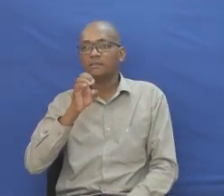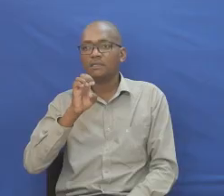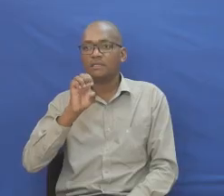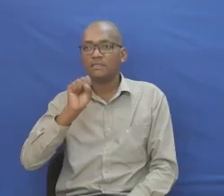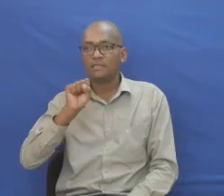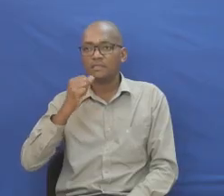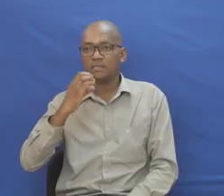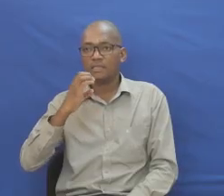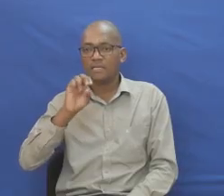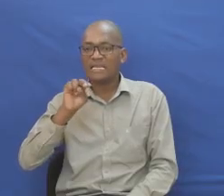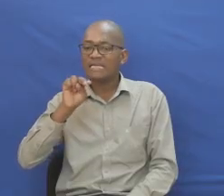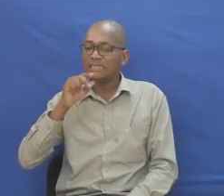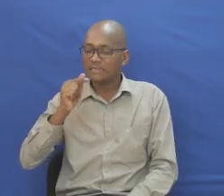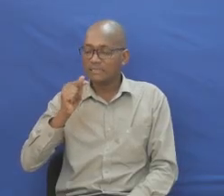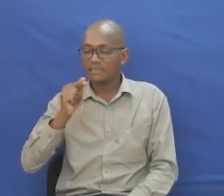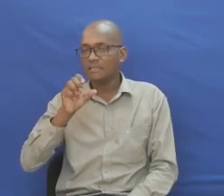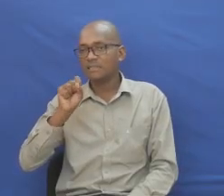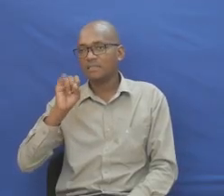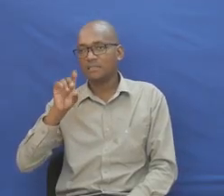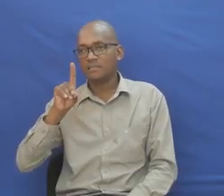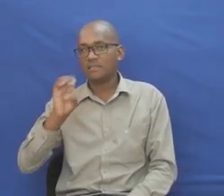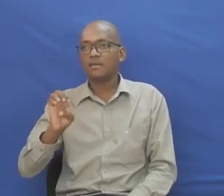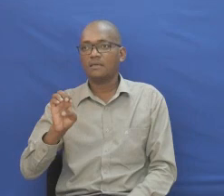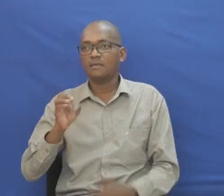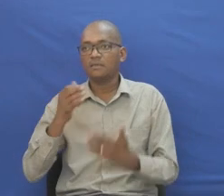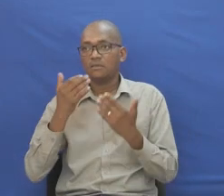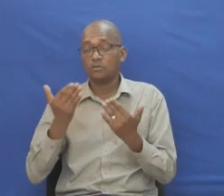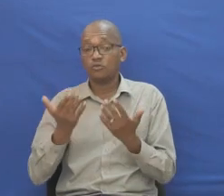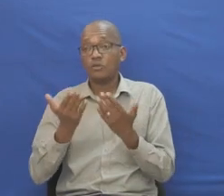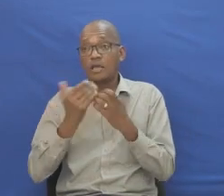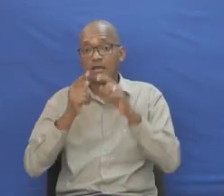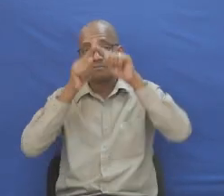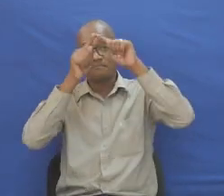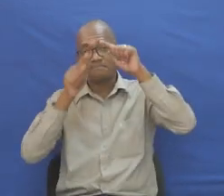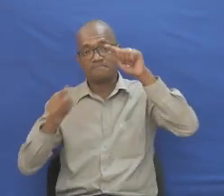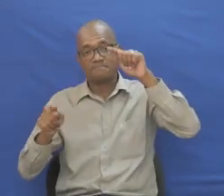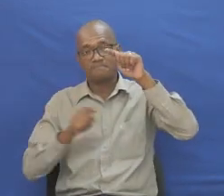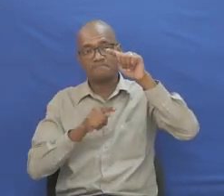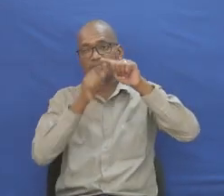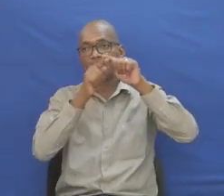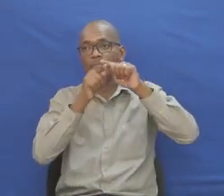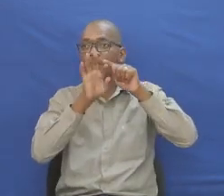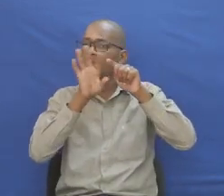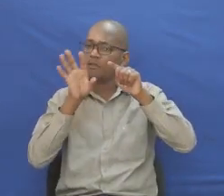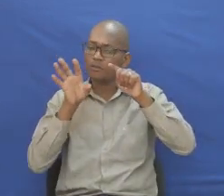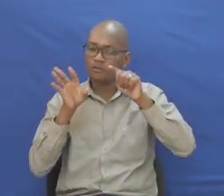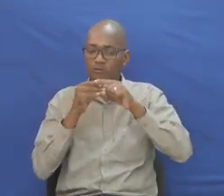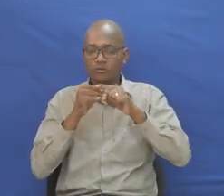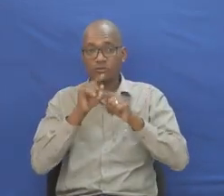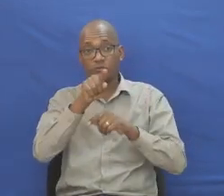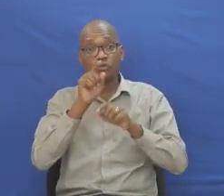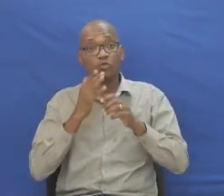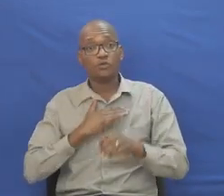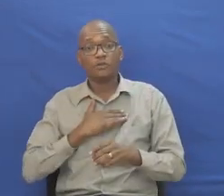one, we can have those trigonometric ratios. And the trigonometric ratio that we need to focus on,